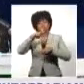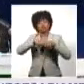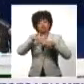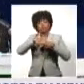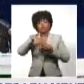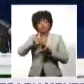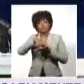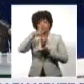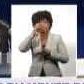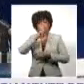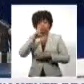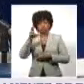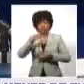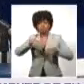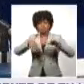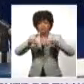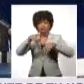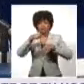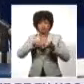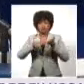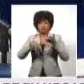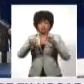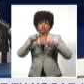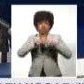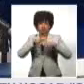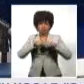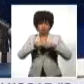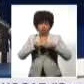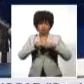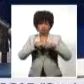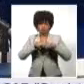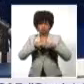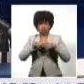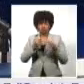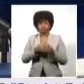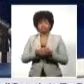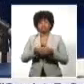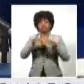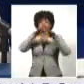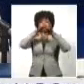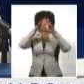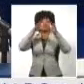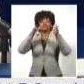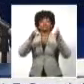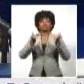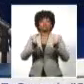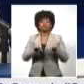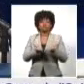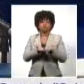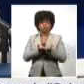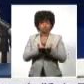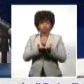37,496 more than the day before. The region of the America already accounts for